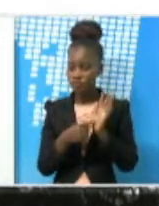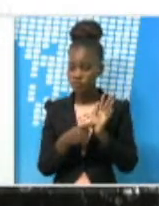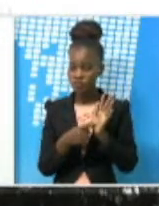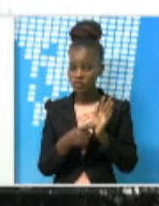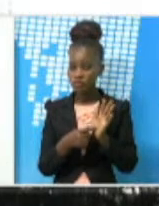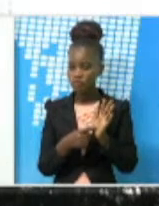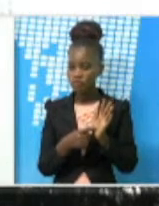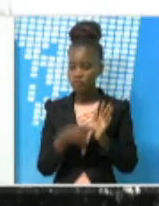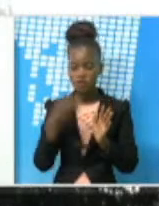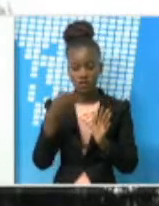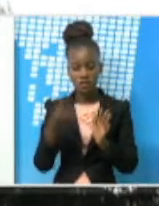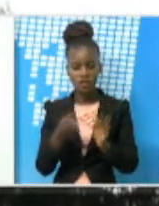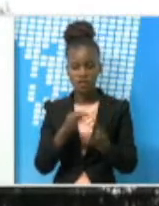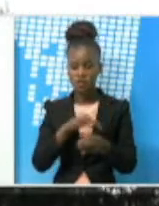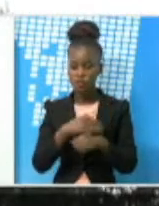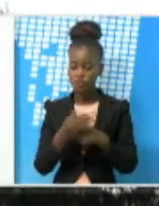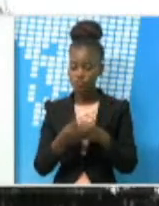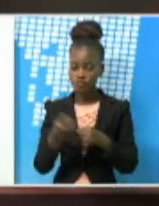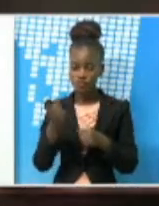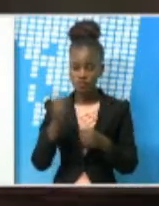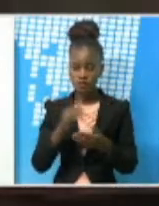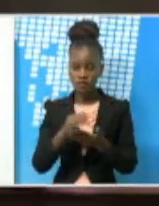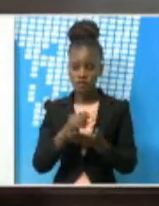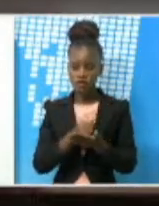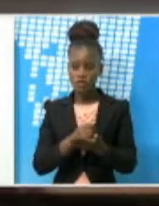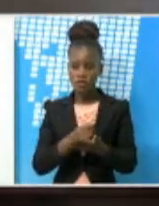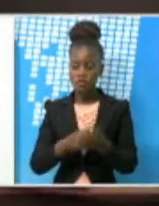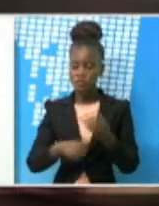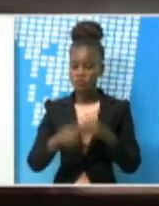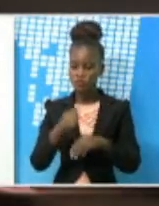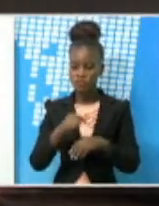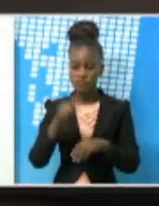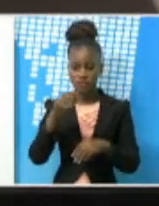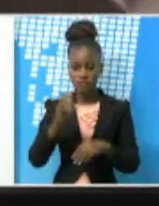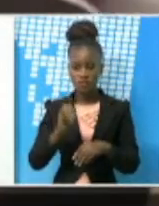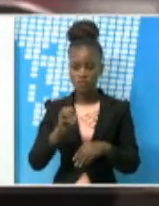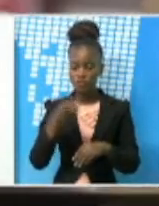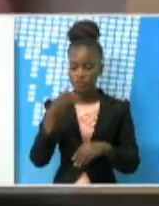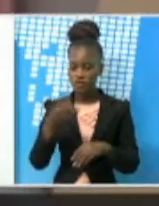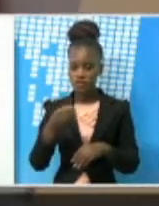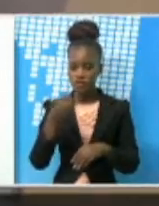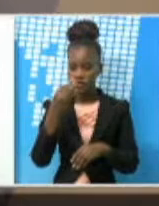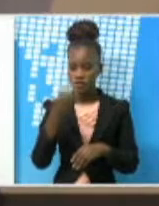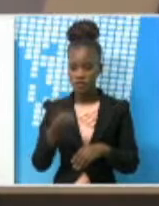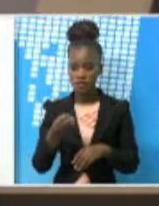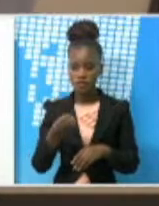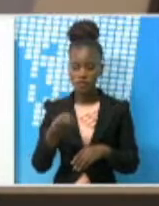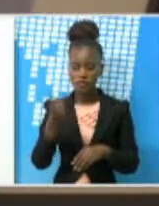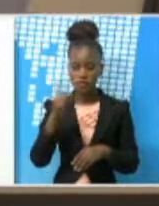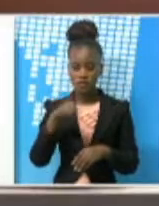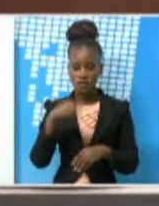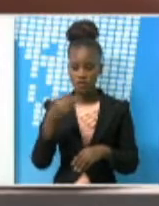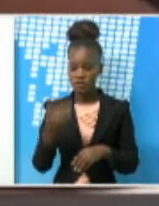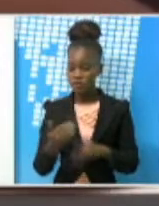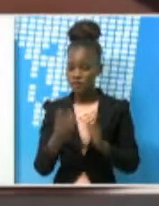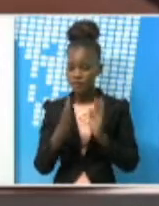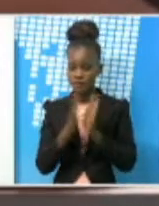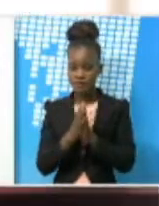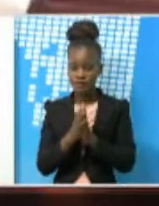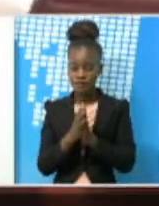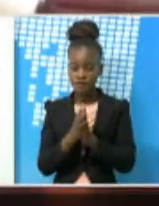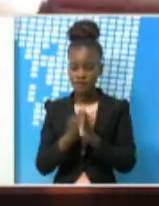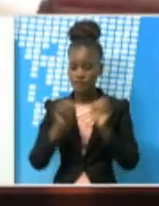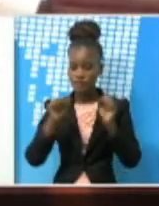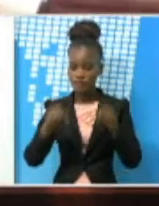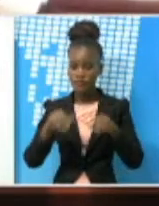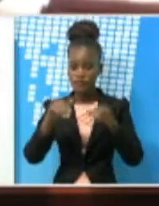example, made annual surplus over 1.7 billion, of which 30% corporation tax. Of this amount has been